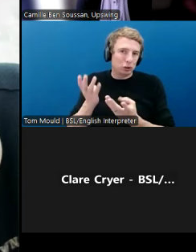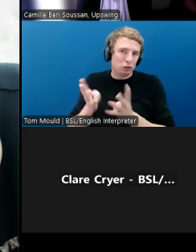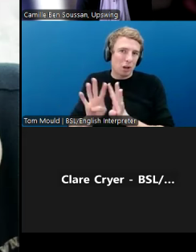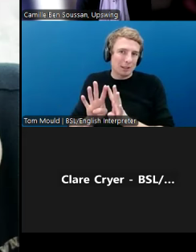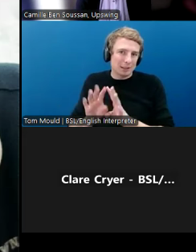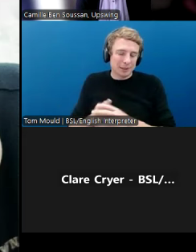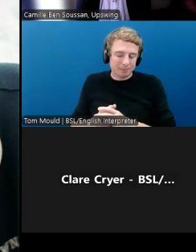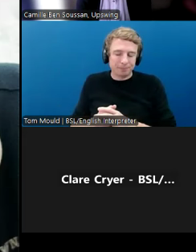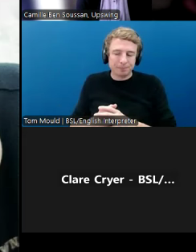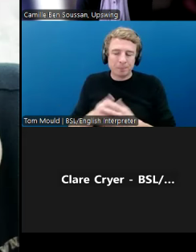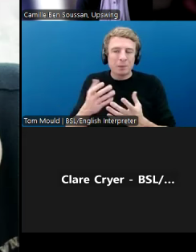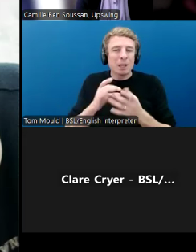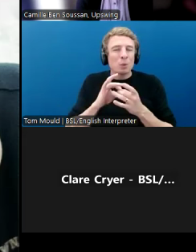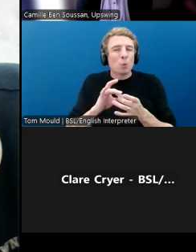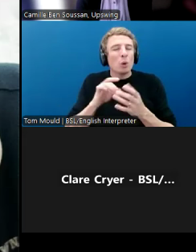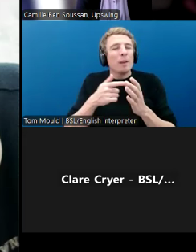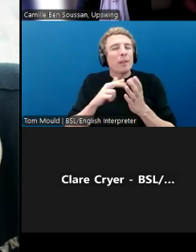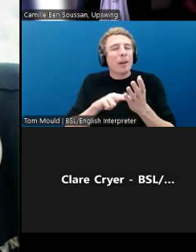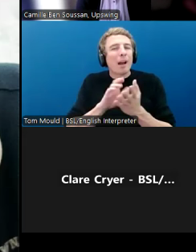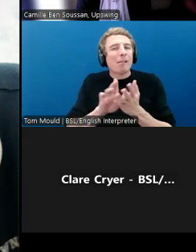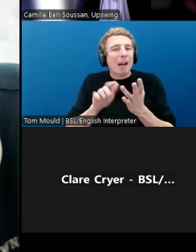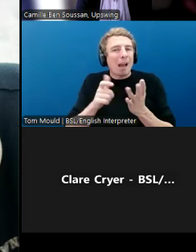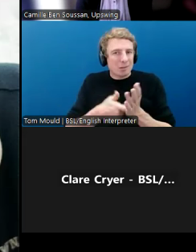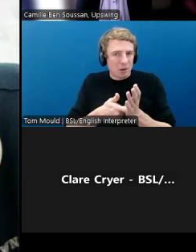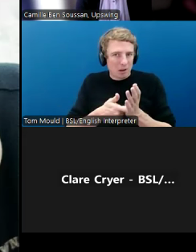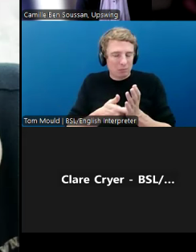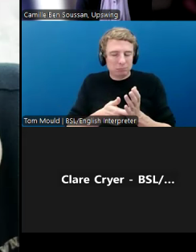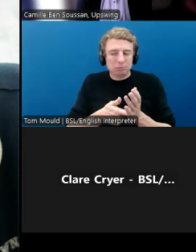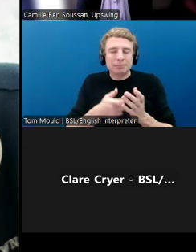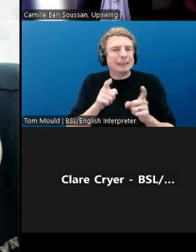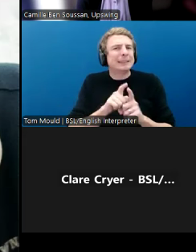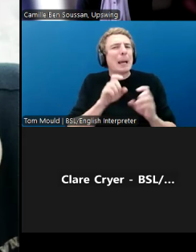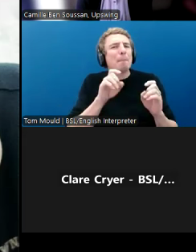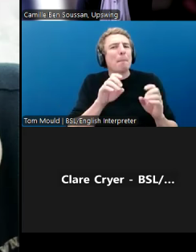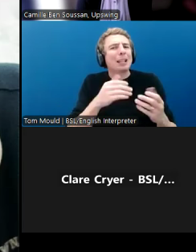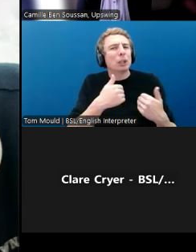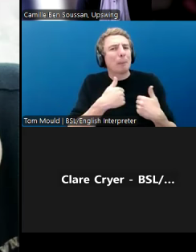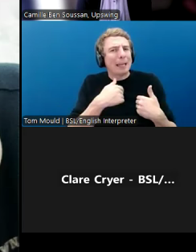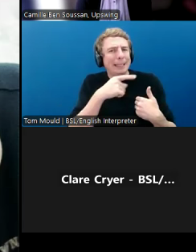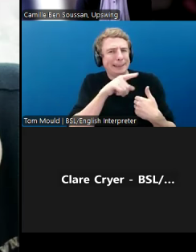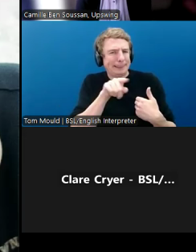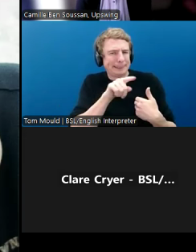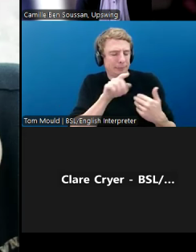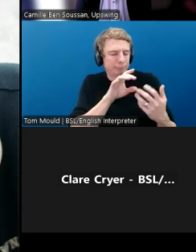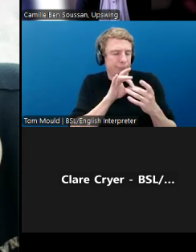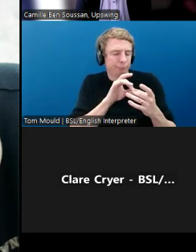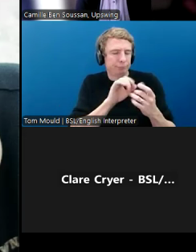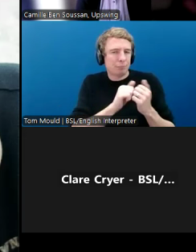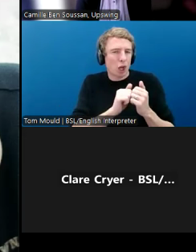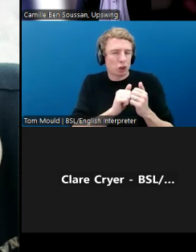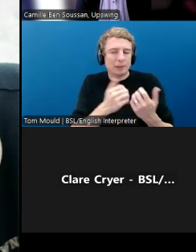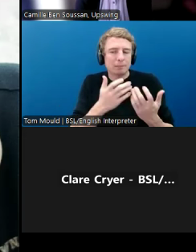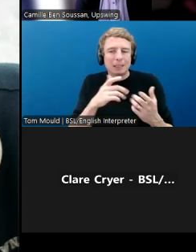Anchor, who were our partner for the Magic Me project. So we continued the same relationship. That was,